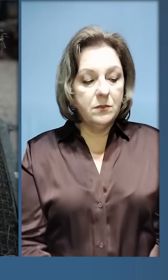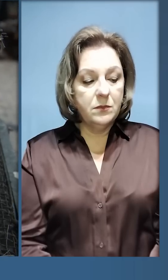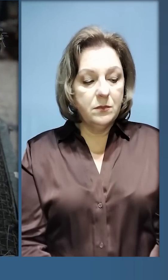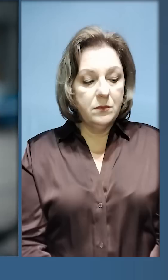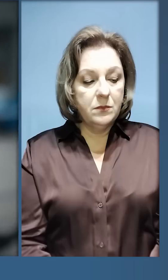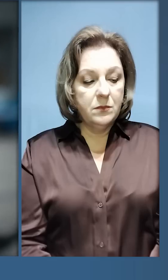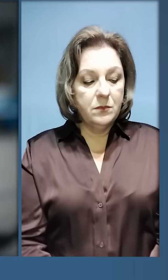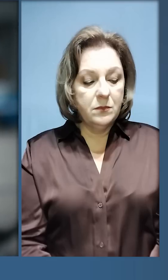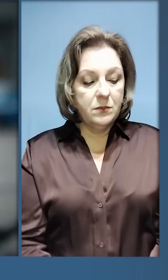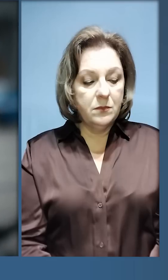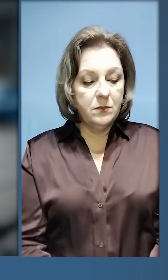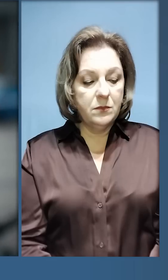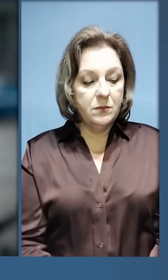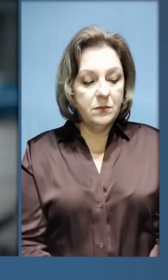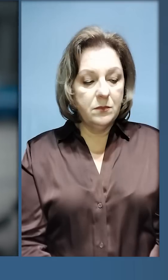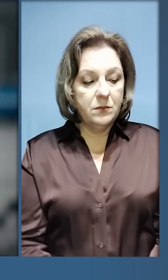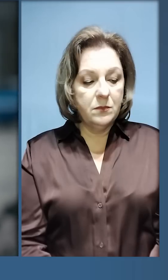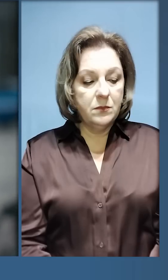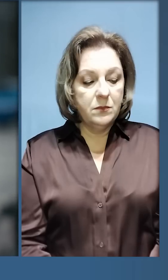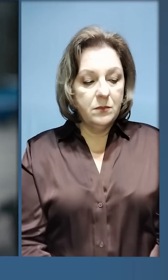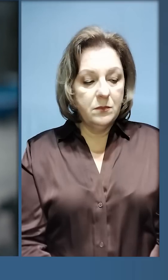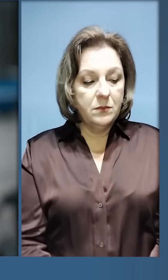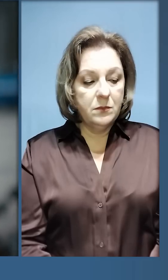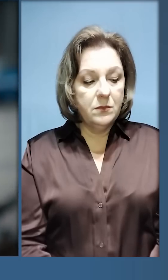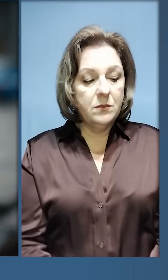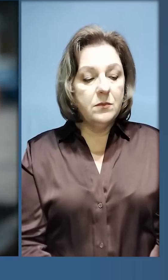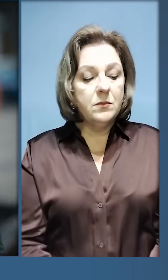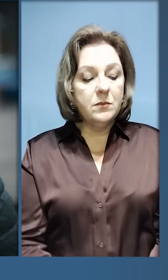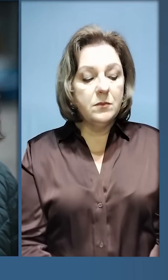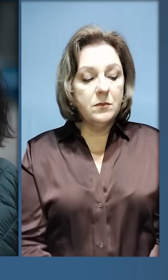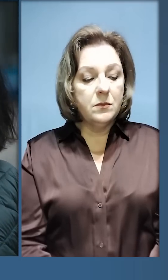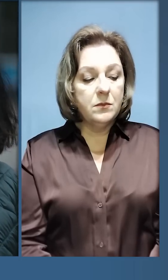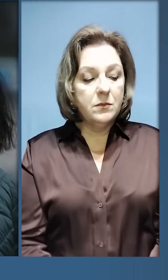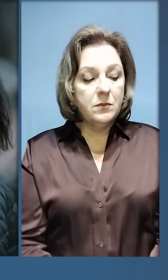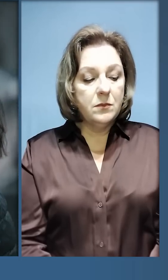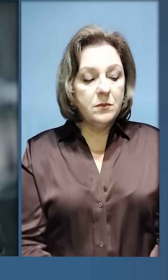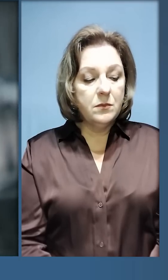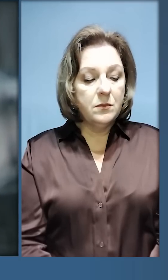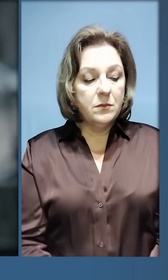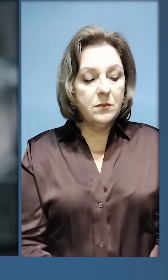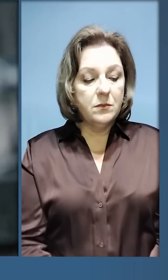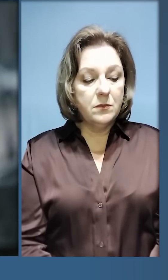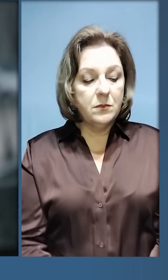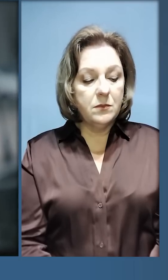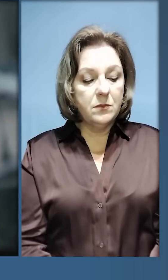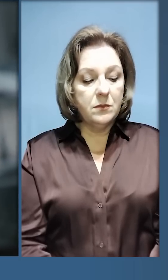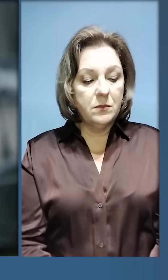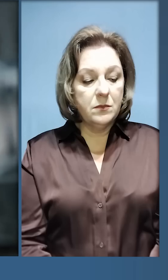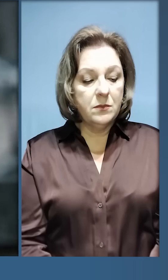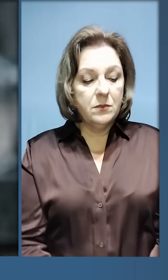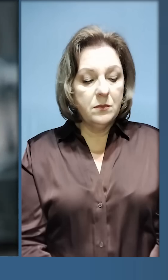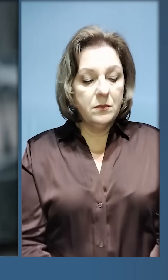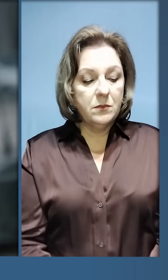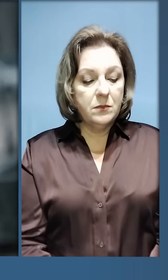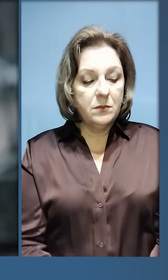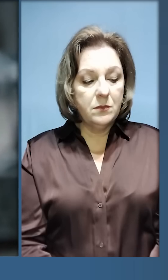and this is reminds them that the war is still continuing. Yeah, right. People should remember that they have possibility to